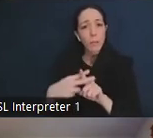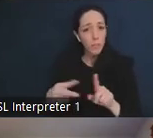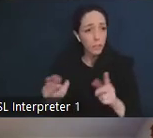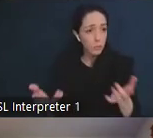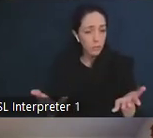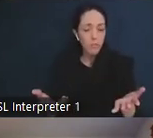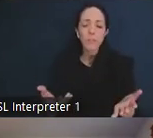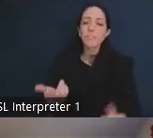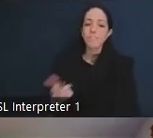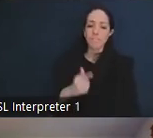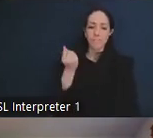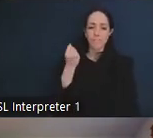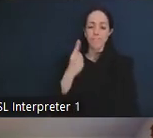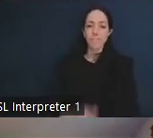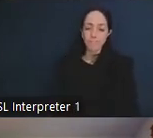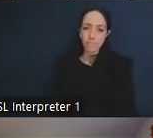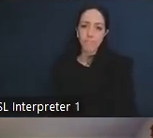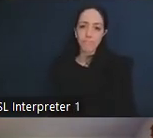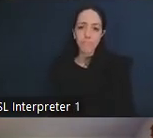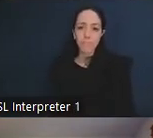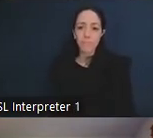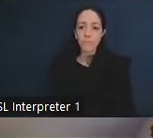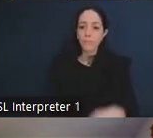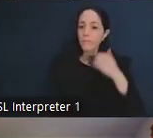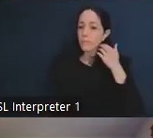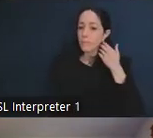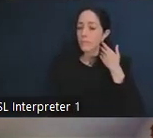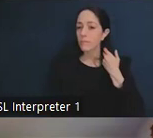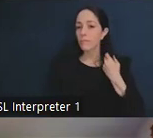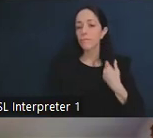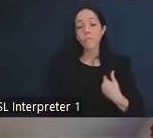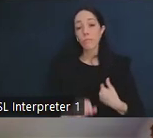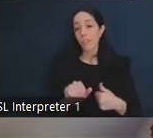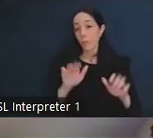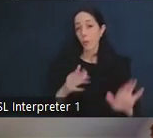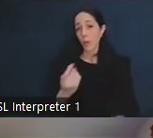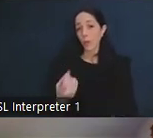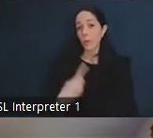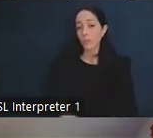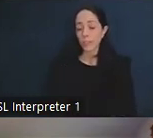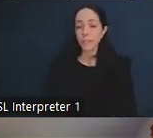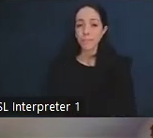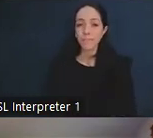Sure. I think that is a lofty question, but I think it's a great one.